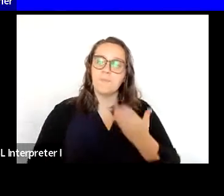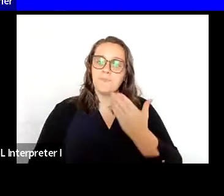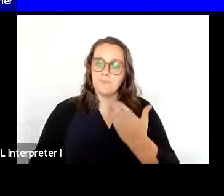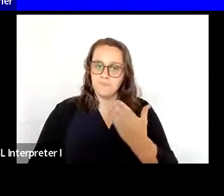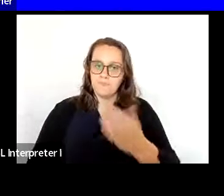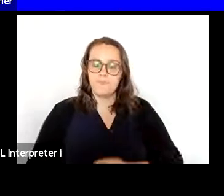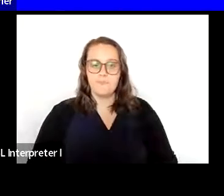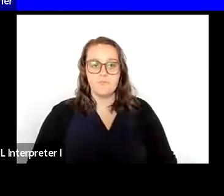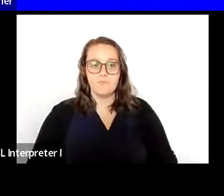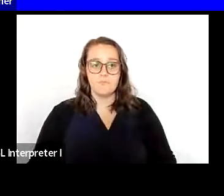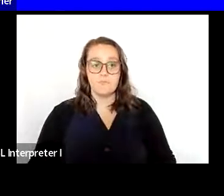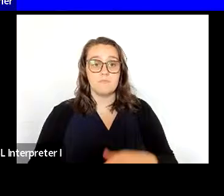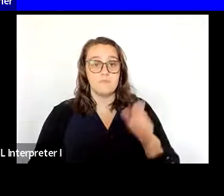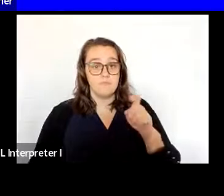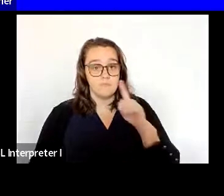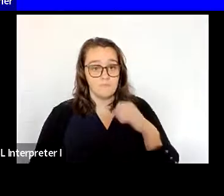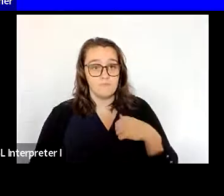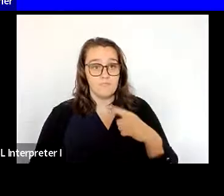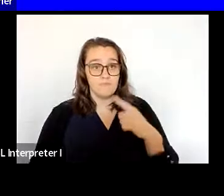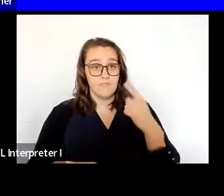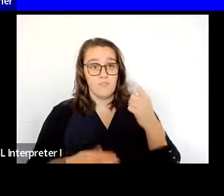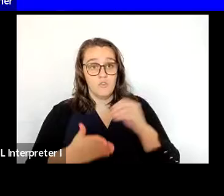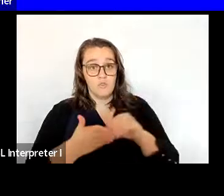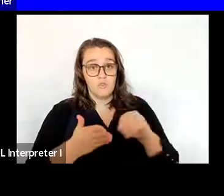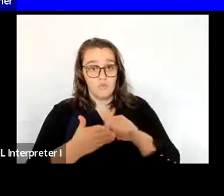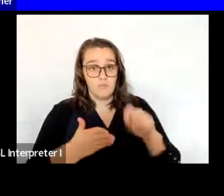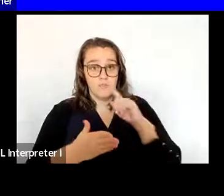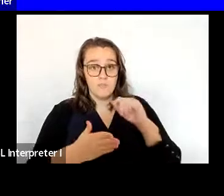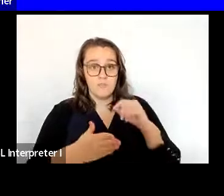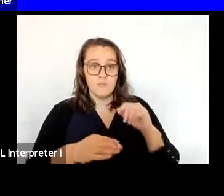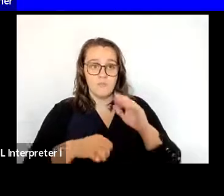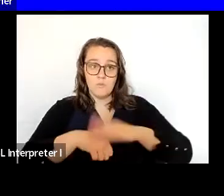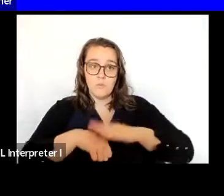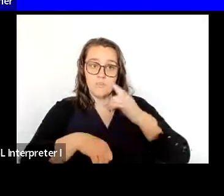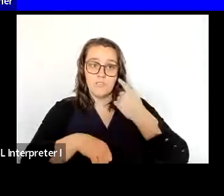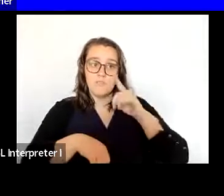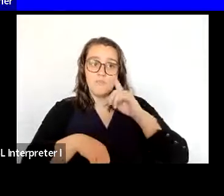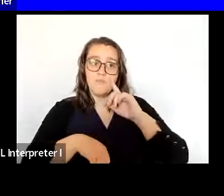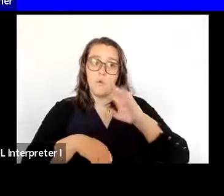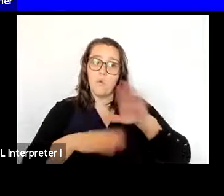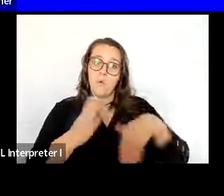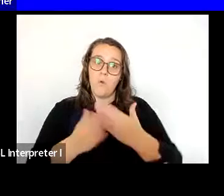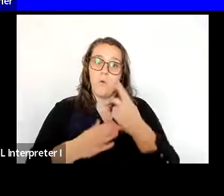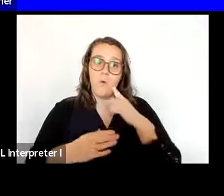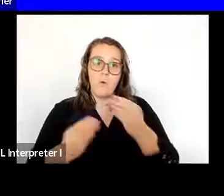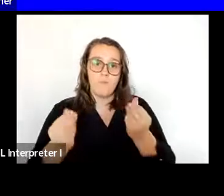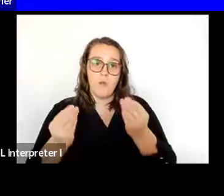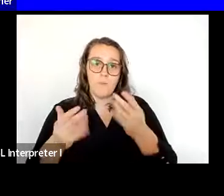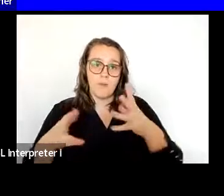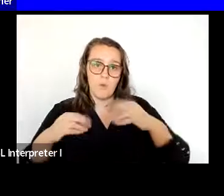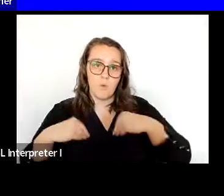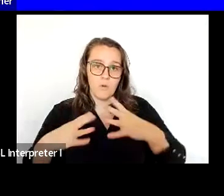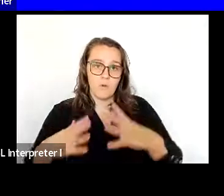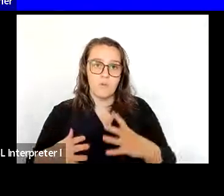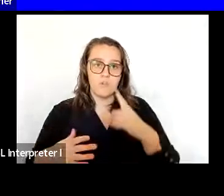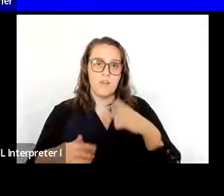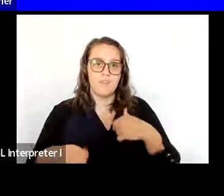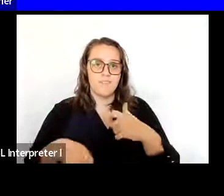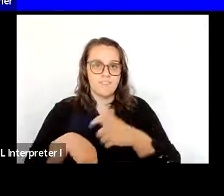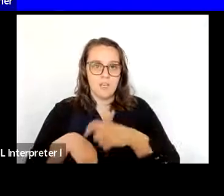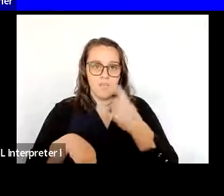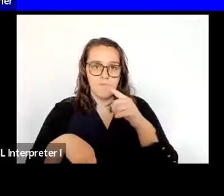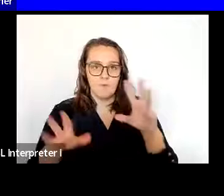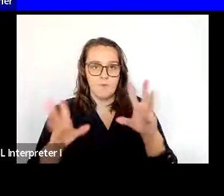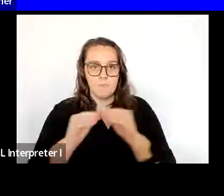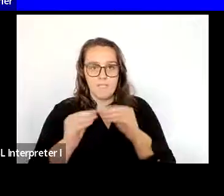requires written notice of the date and time of a council hearing to each affected property owner in addition to posting signage indicating the proposed